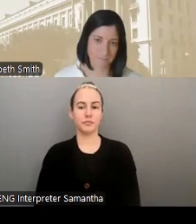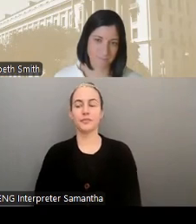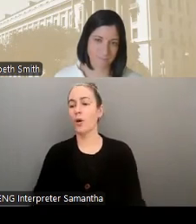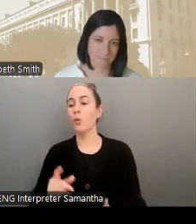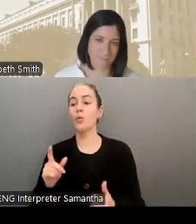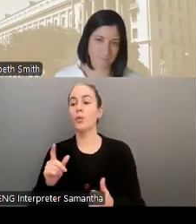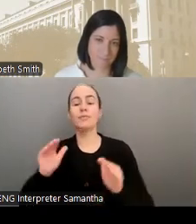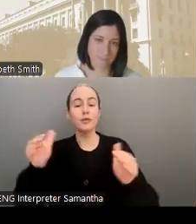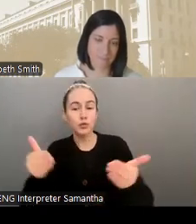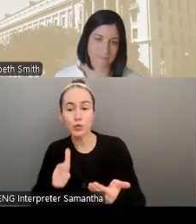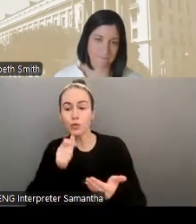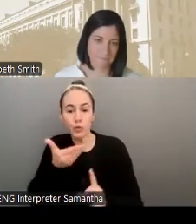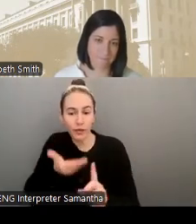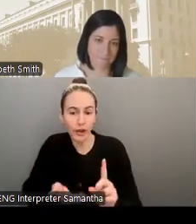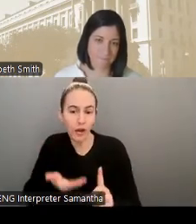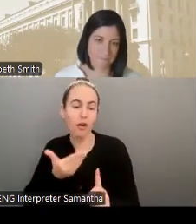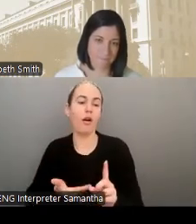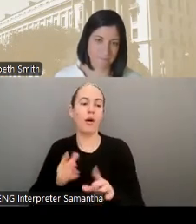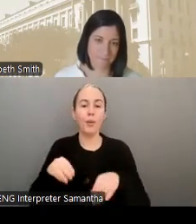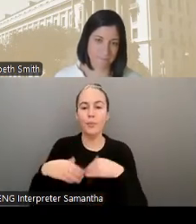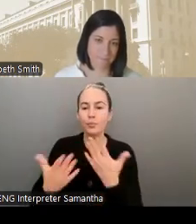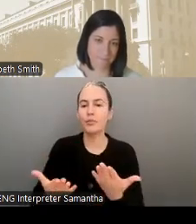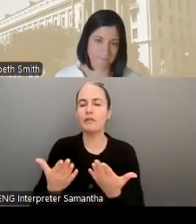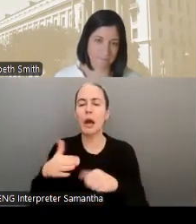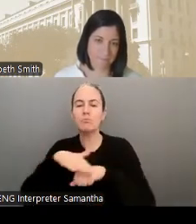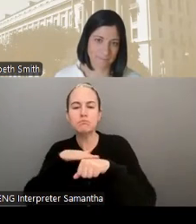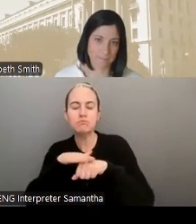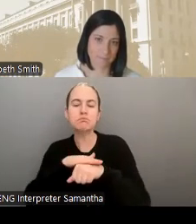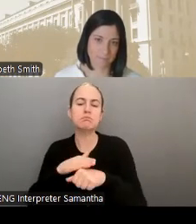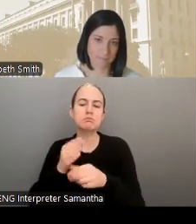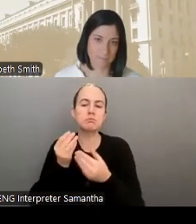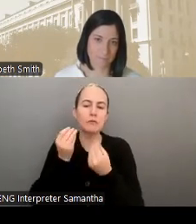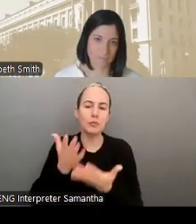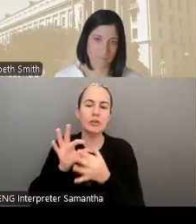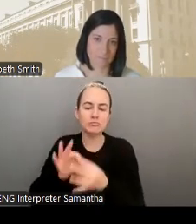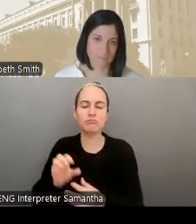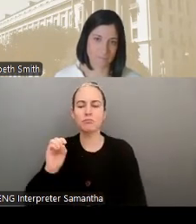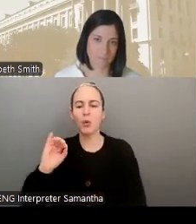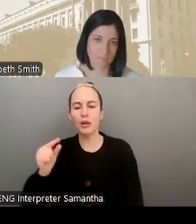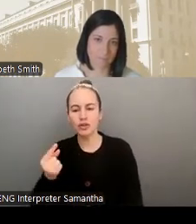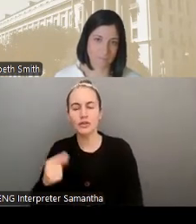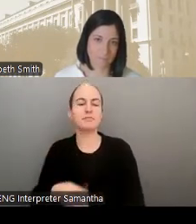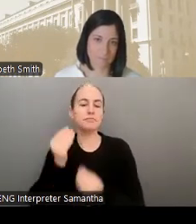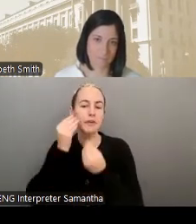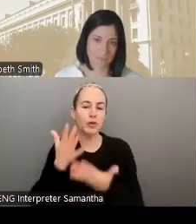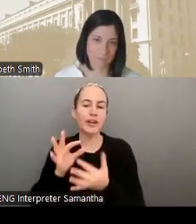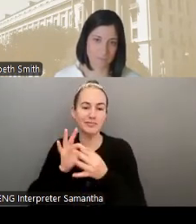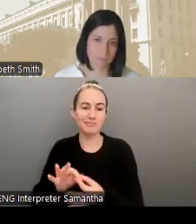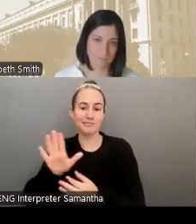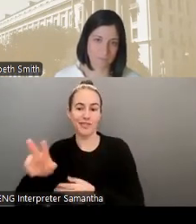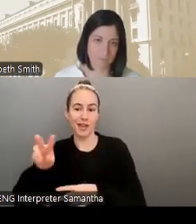They'll provide a little bit of information about the OIG, some information about the audit that they are looking to